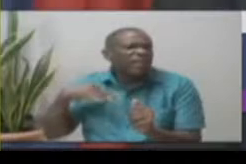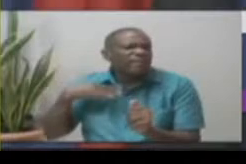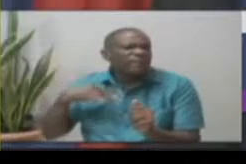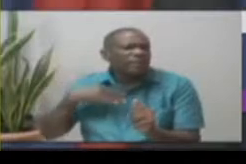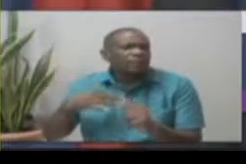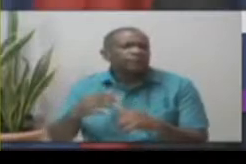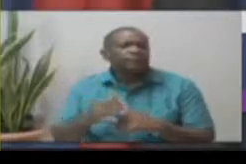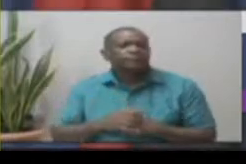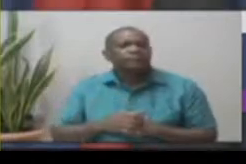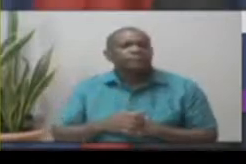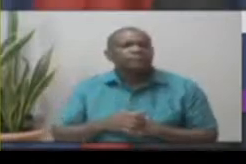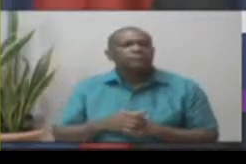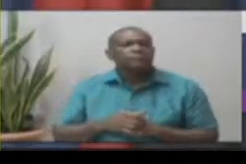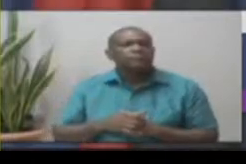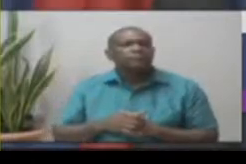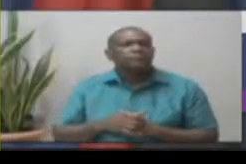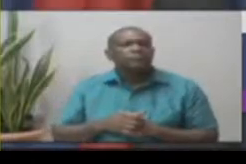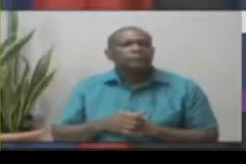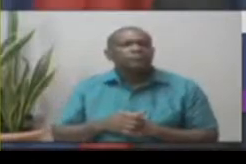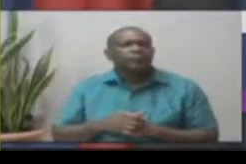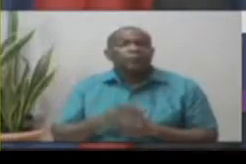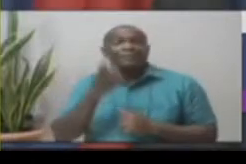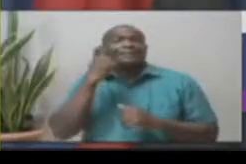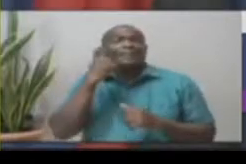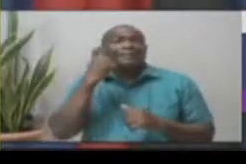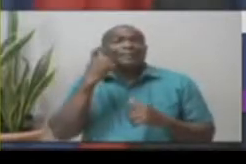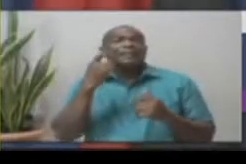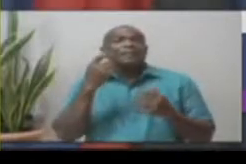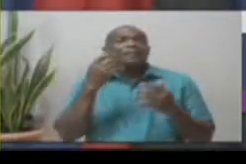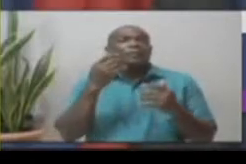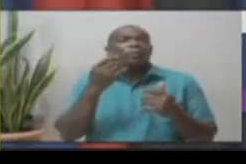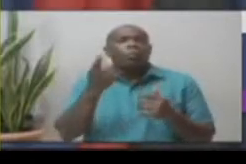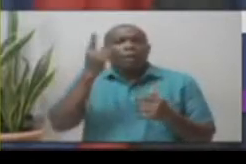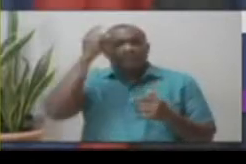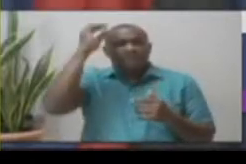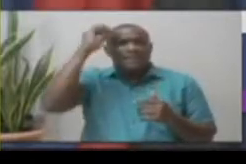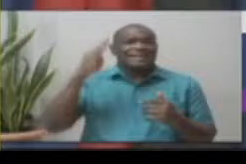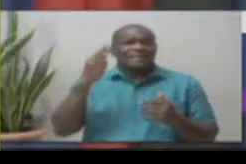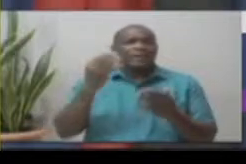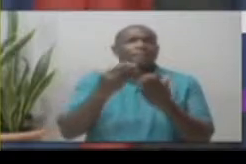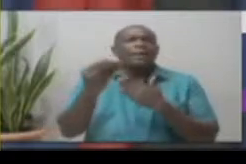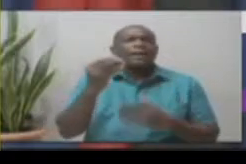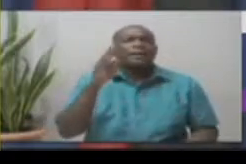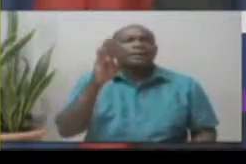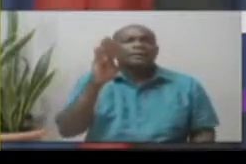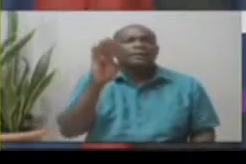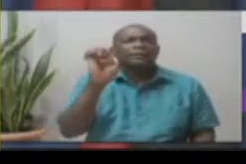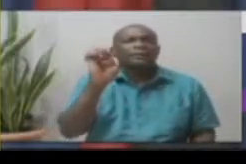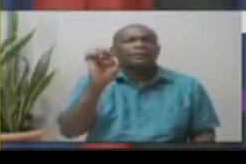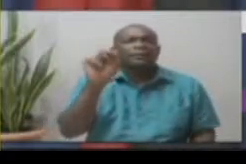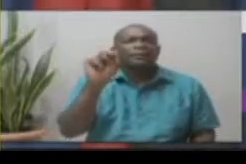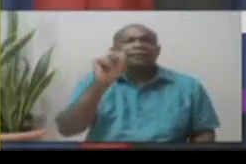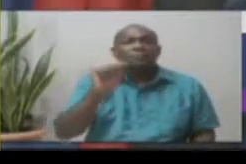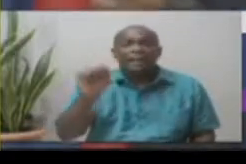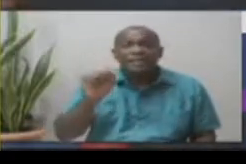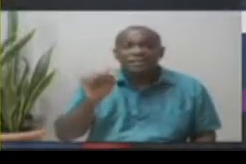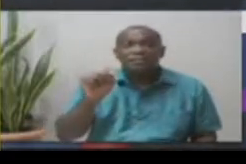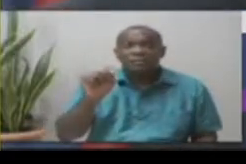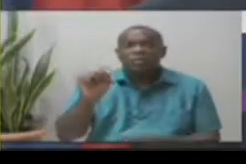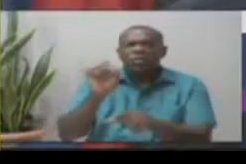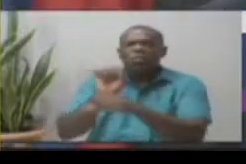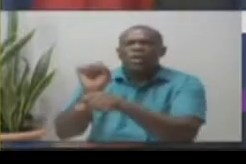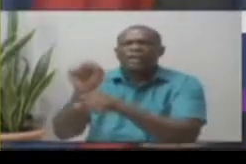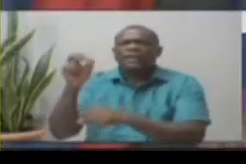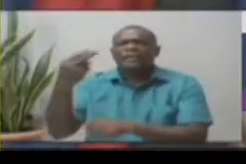There was a Benz bought in the HDC for a minister to drive. That wasn't part of the minister's terms. I heard that